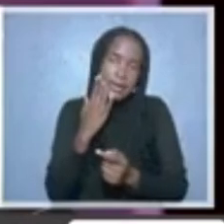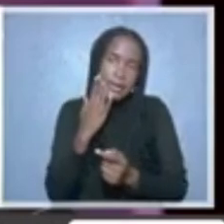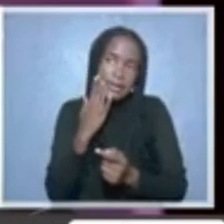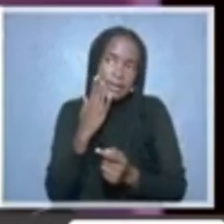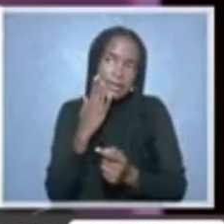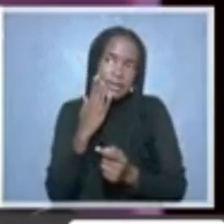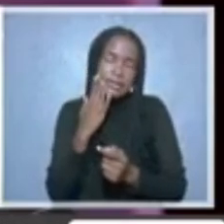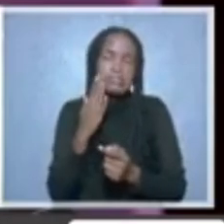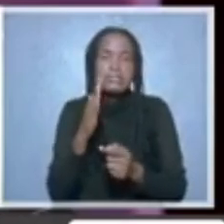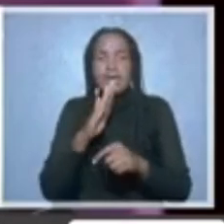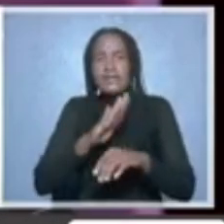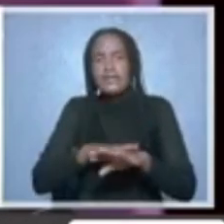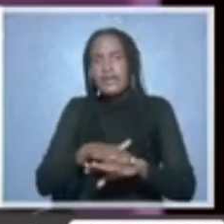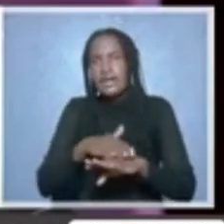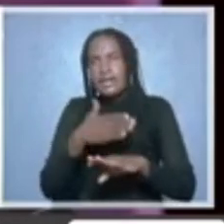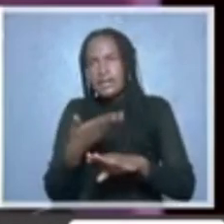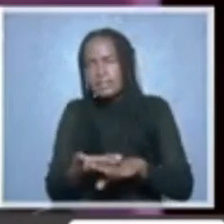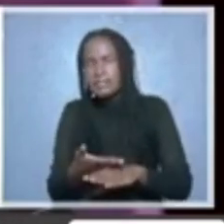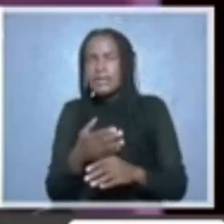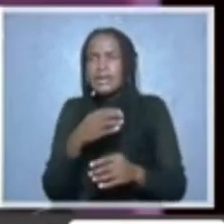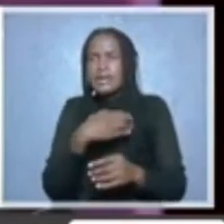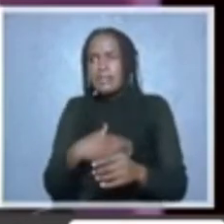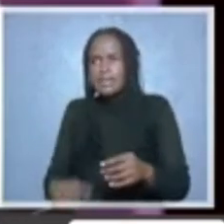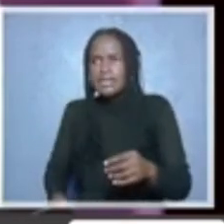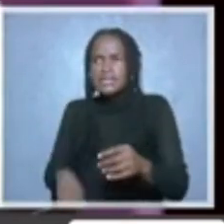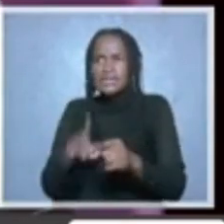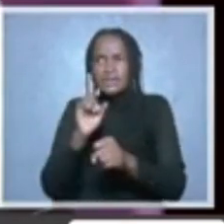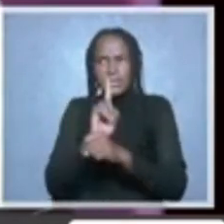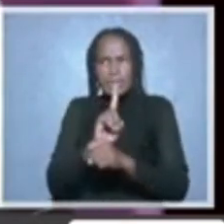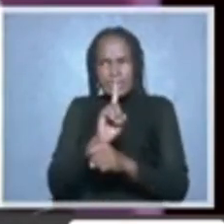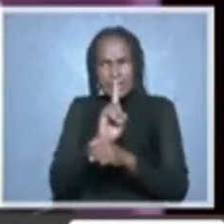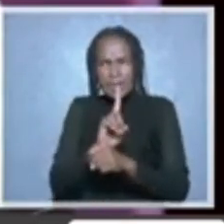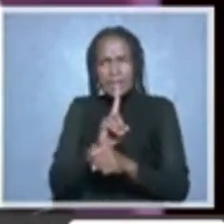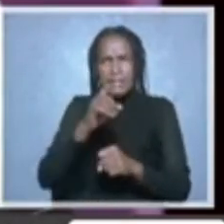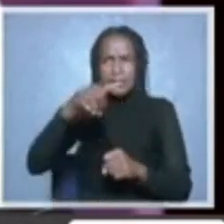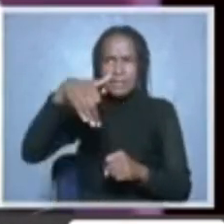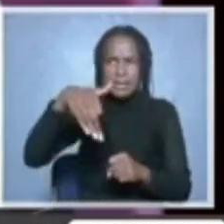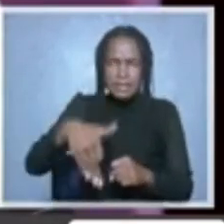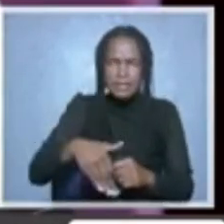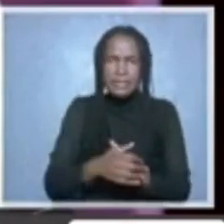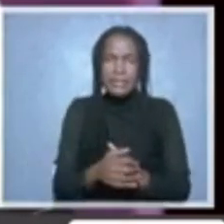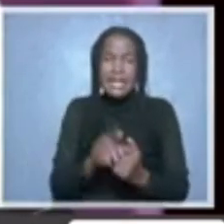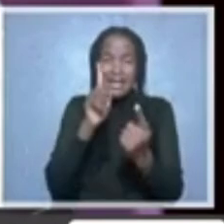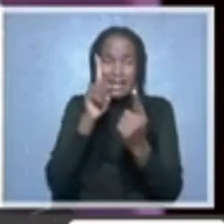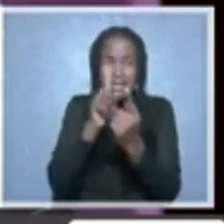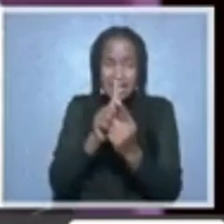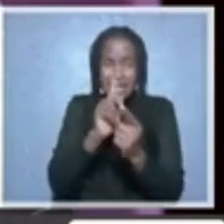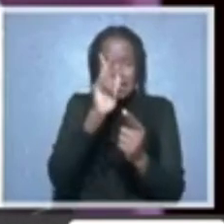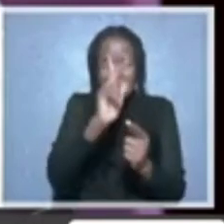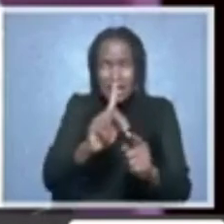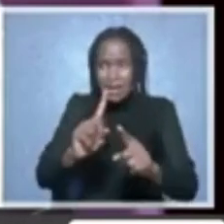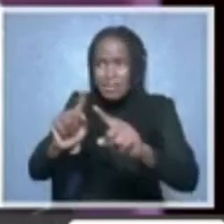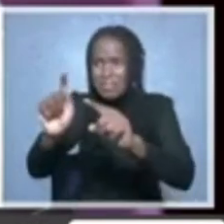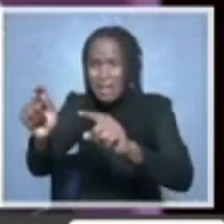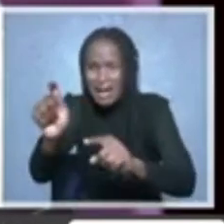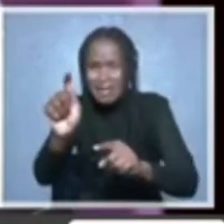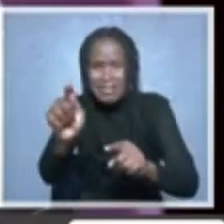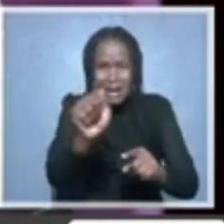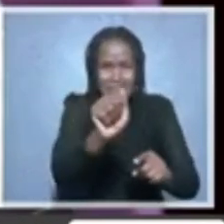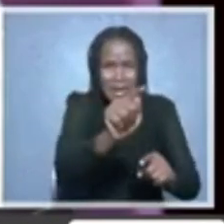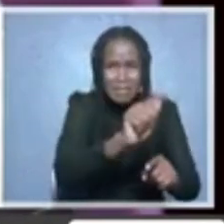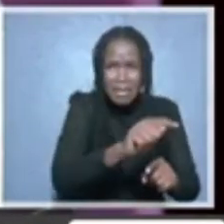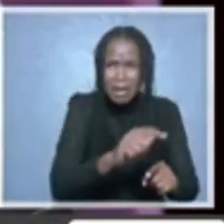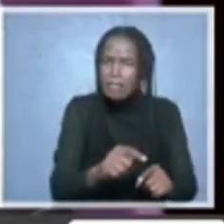and equally how he has sort of like changed their lives for better. So for